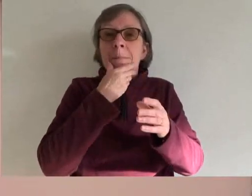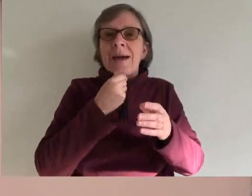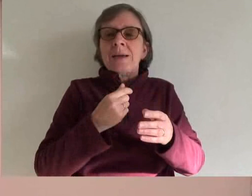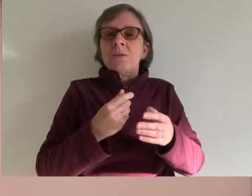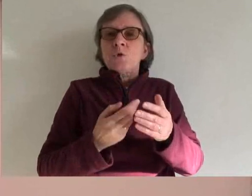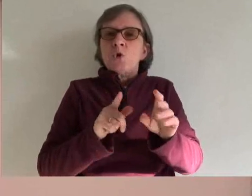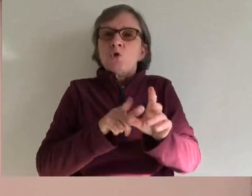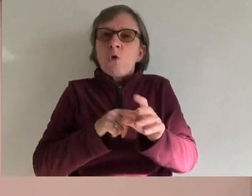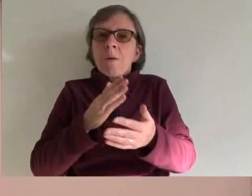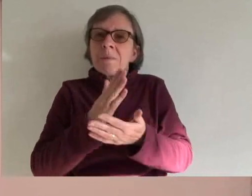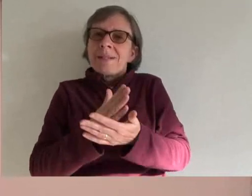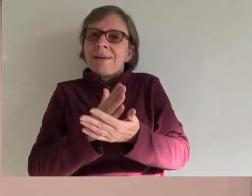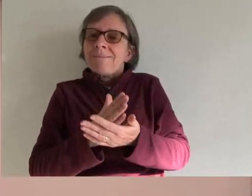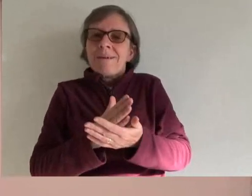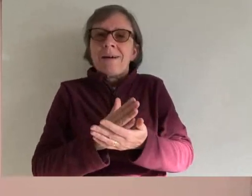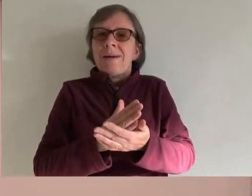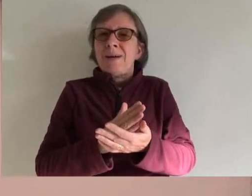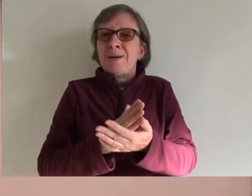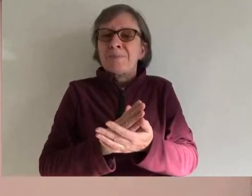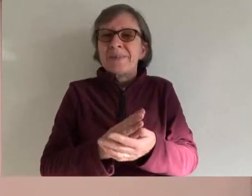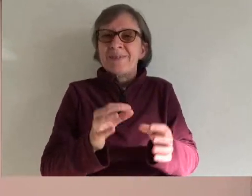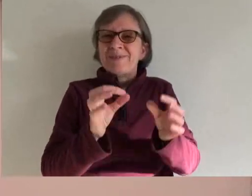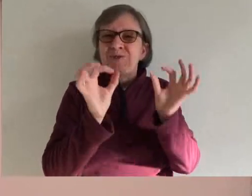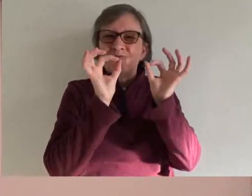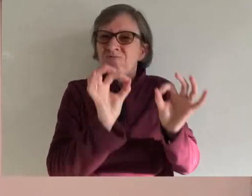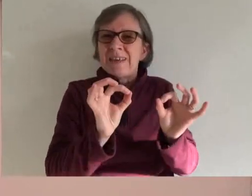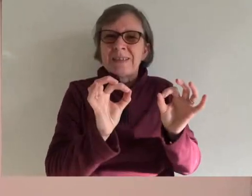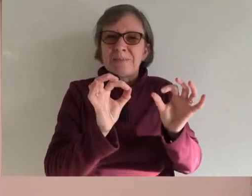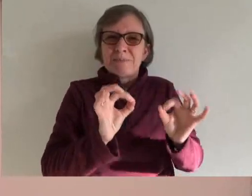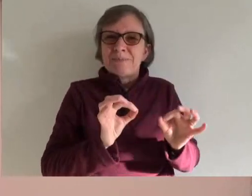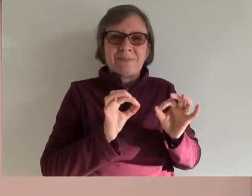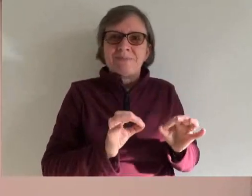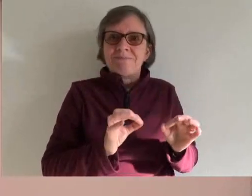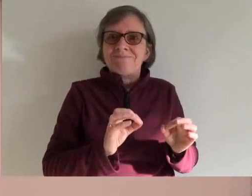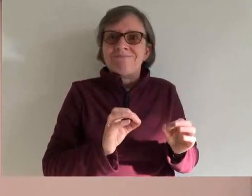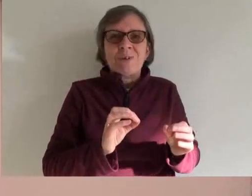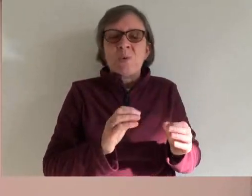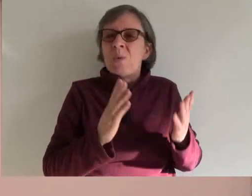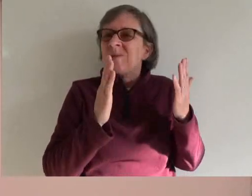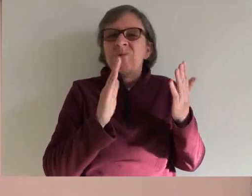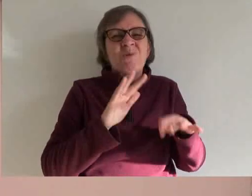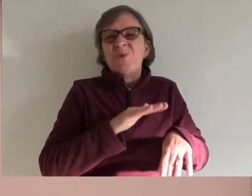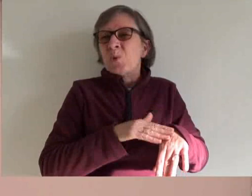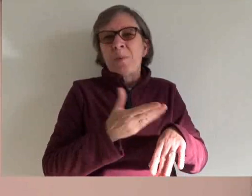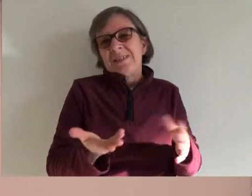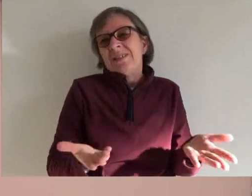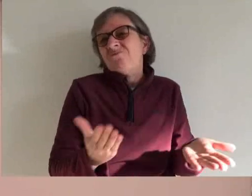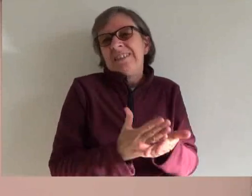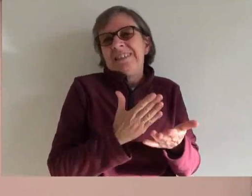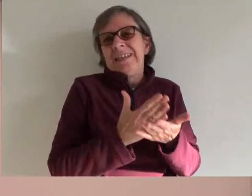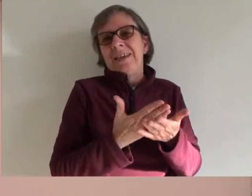not really that critical to know or understand fully which it is which.